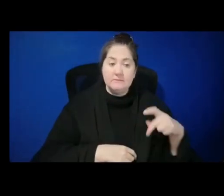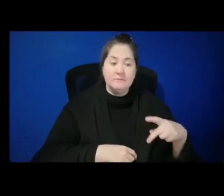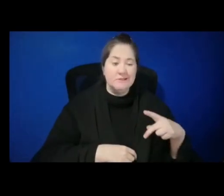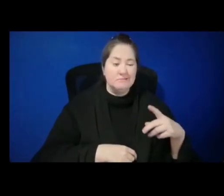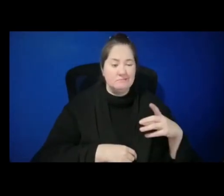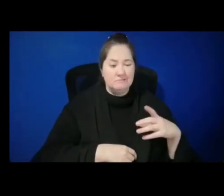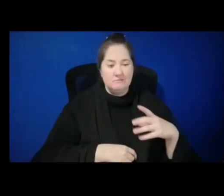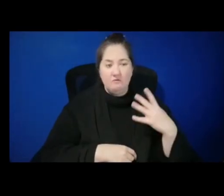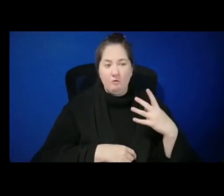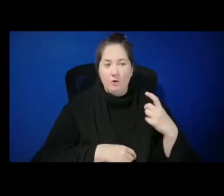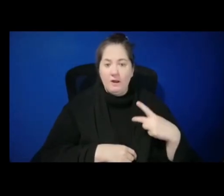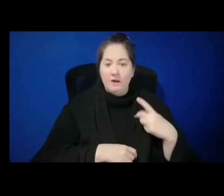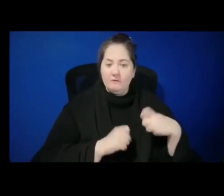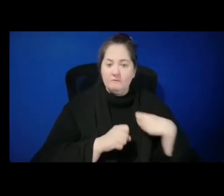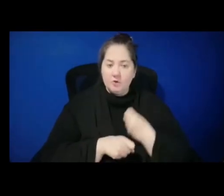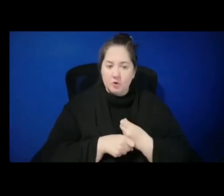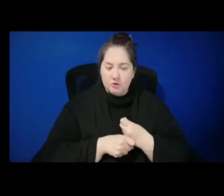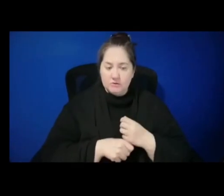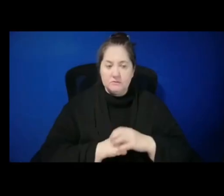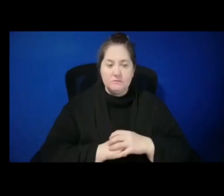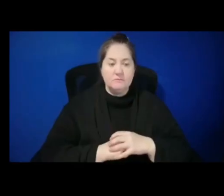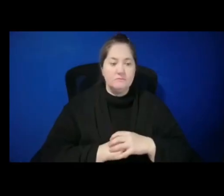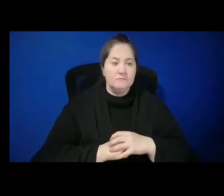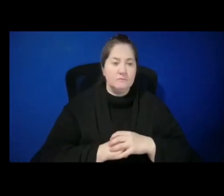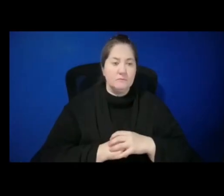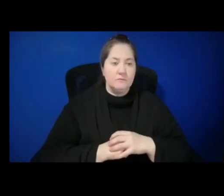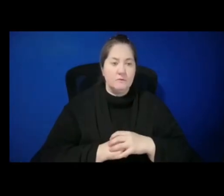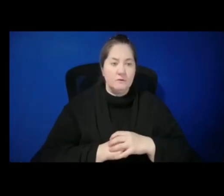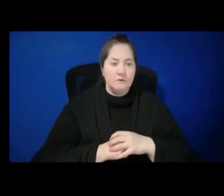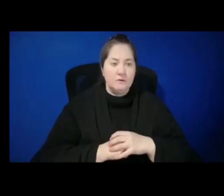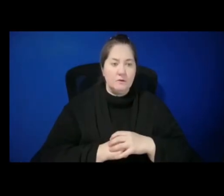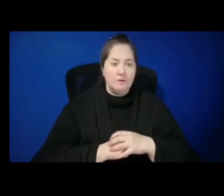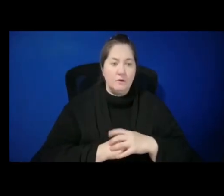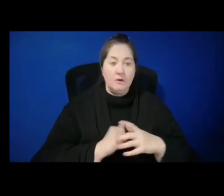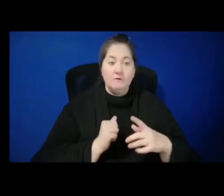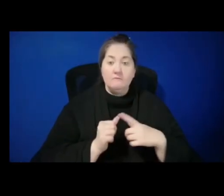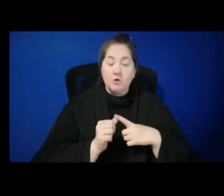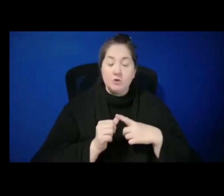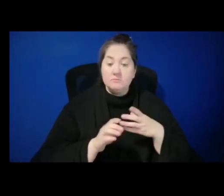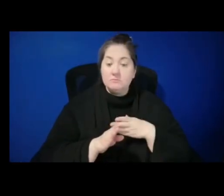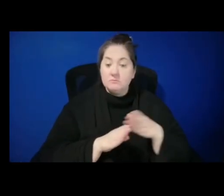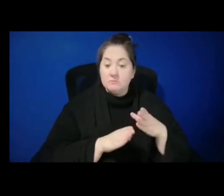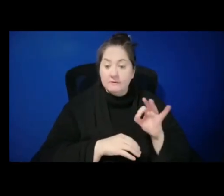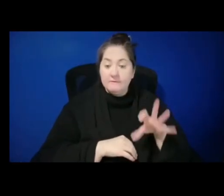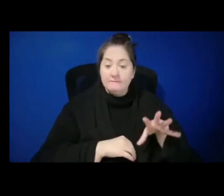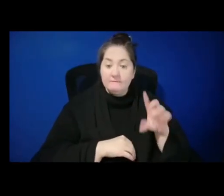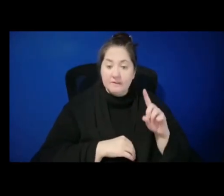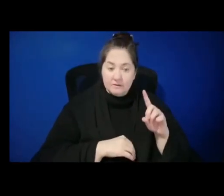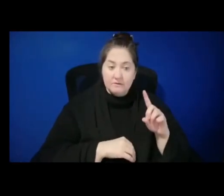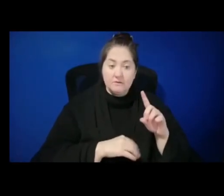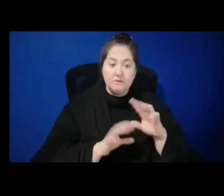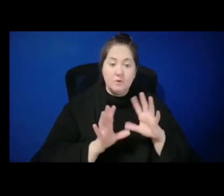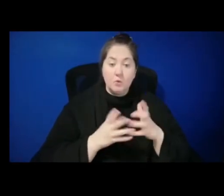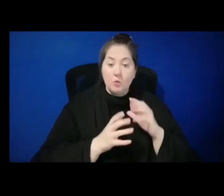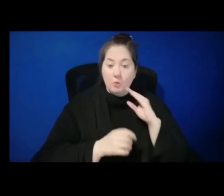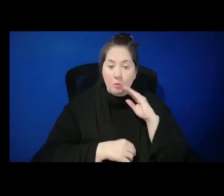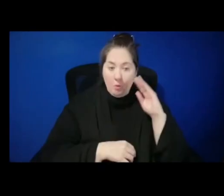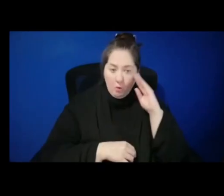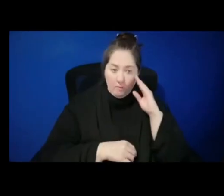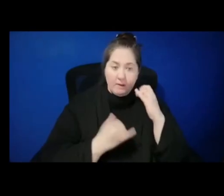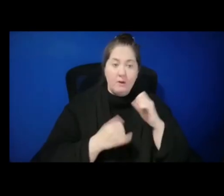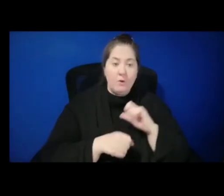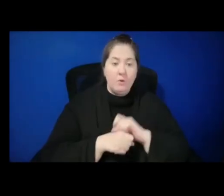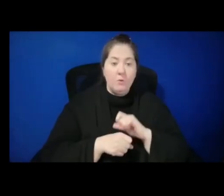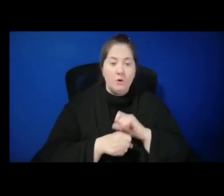about 4.5 years. When I first got into the field, I was actually in a group home. Now I work at a